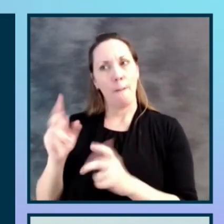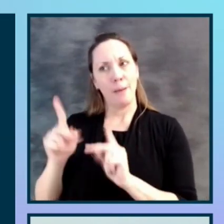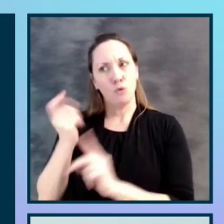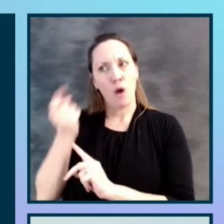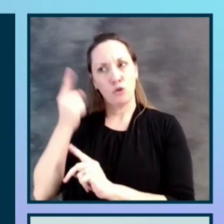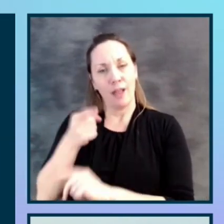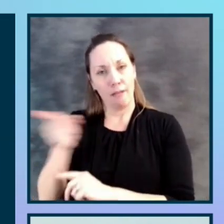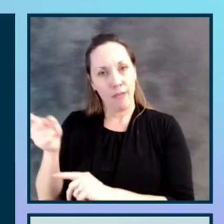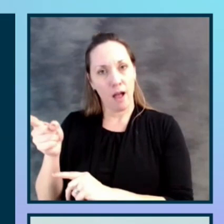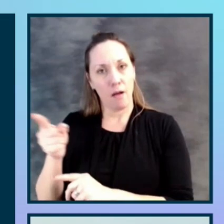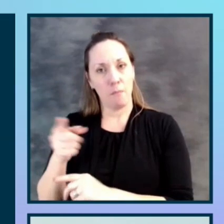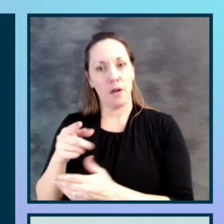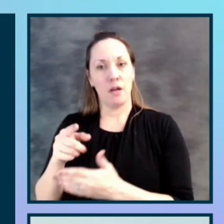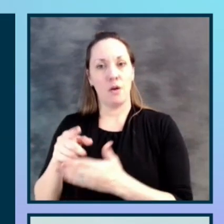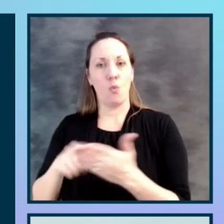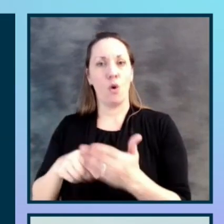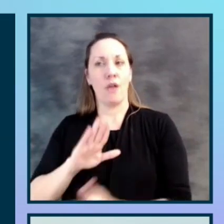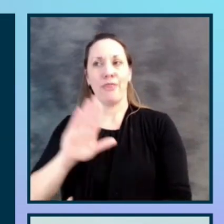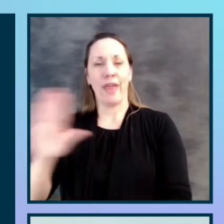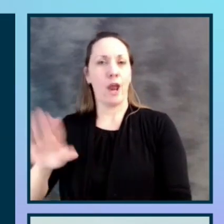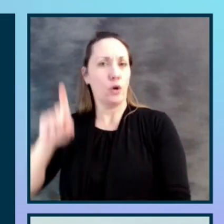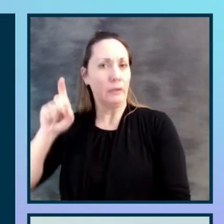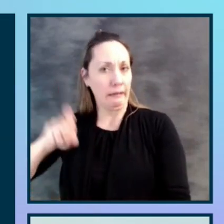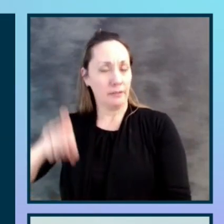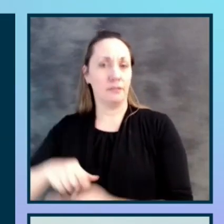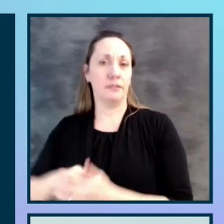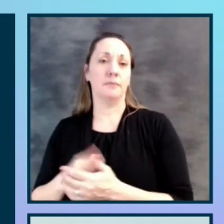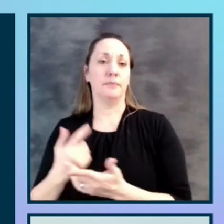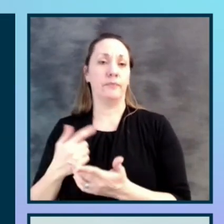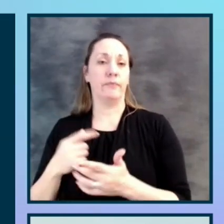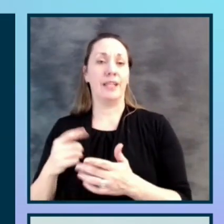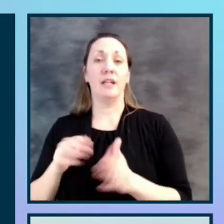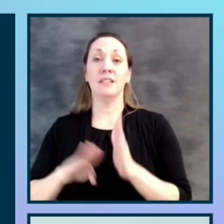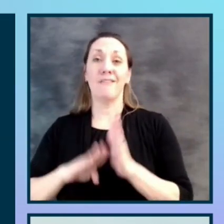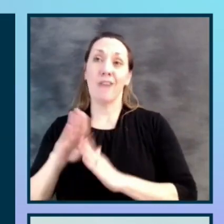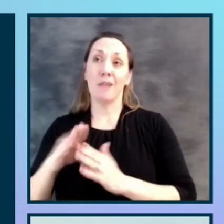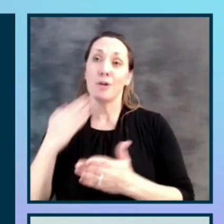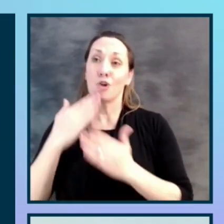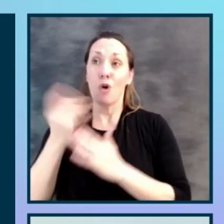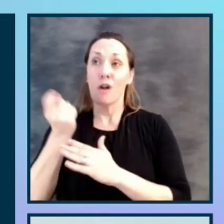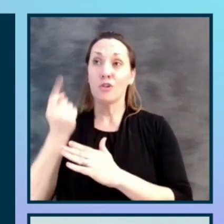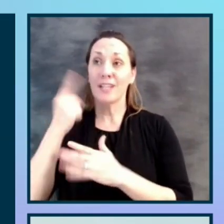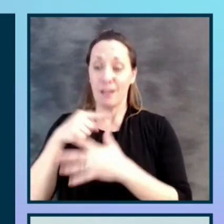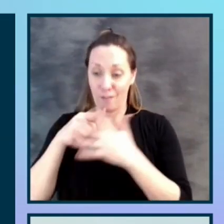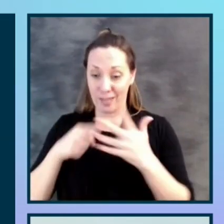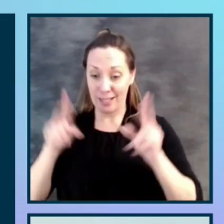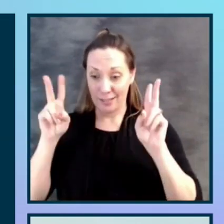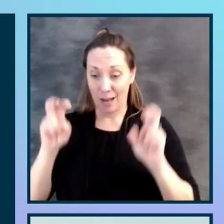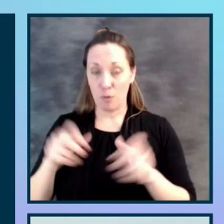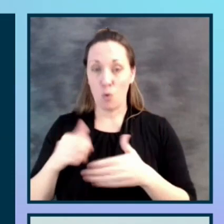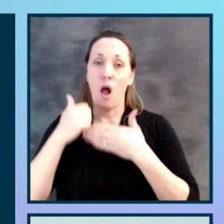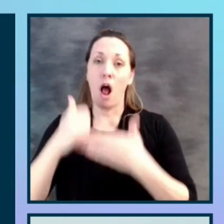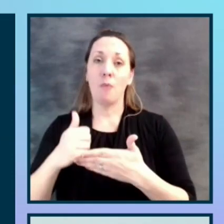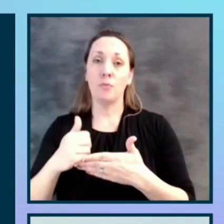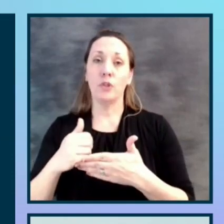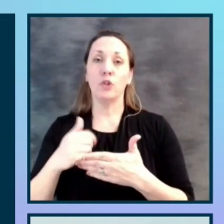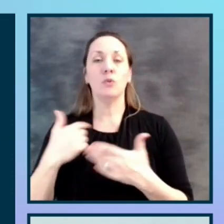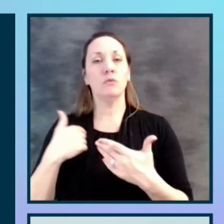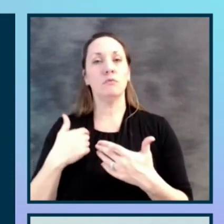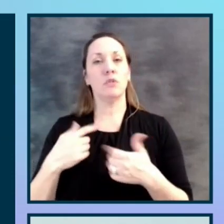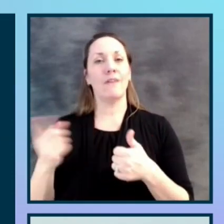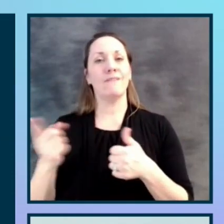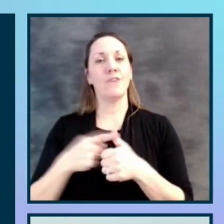their needs? Developing a solid understanding on these topics will help you win those first few conversations to